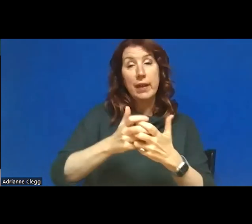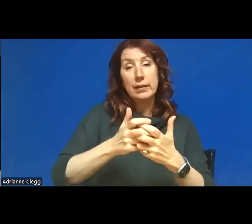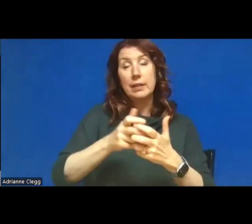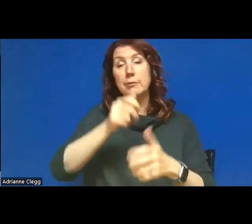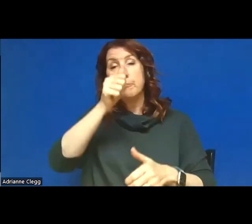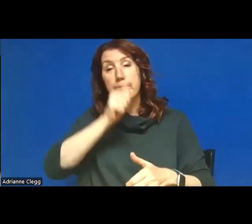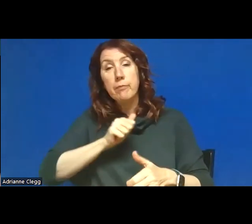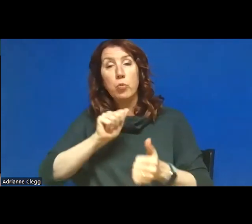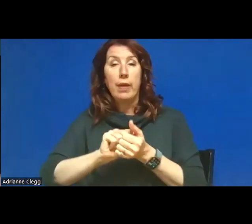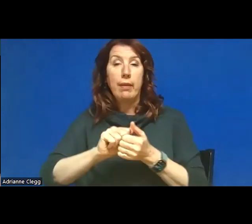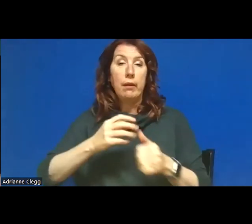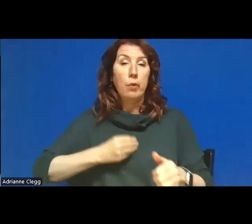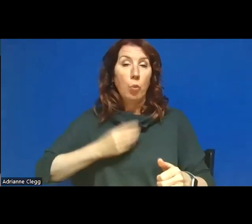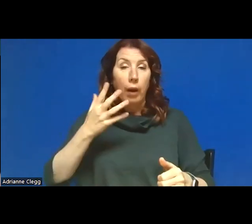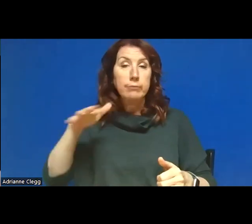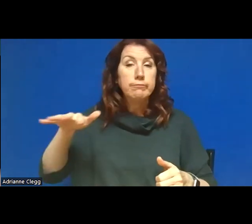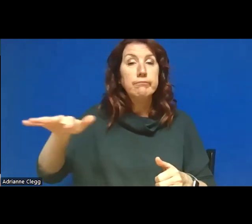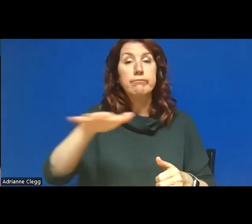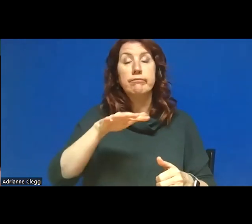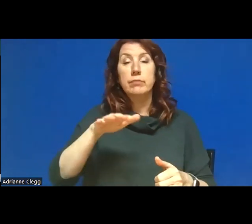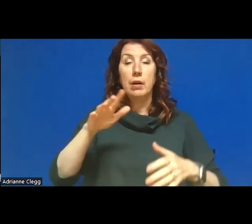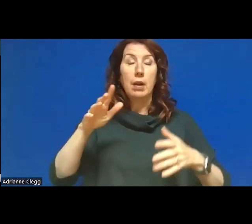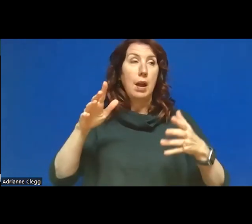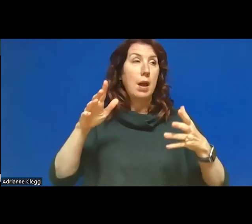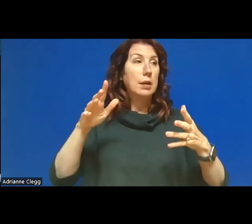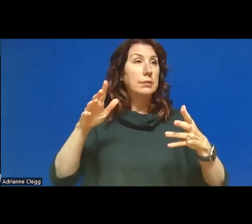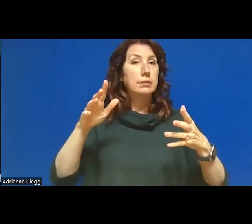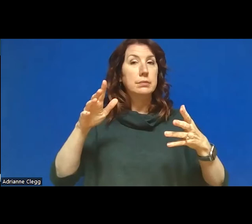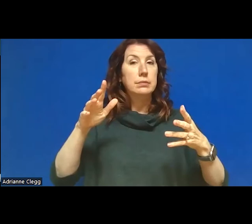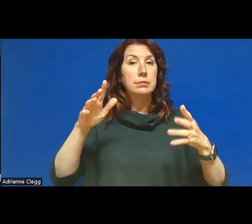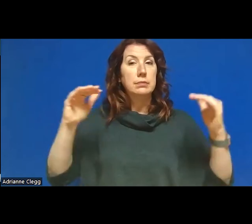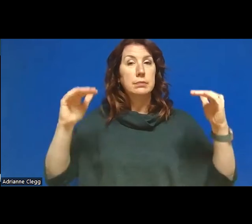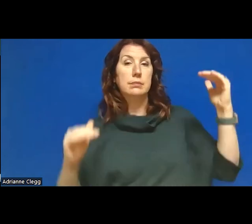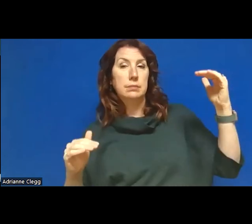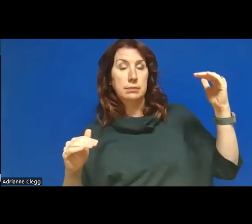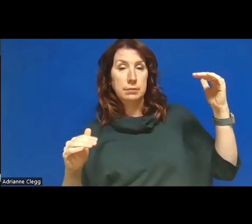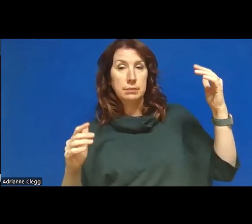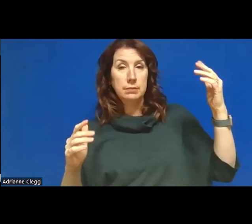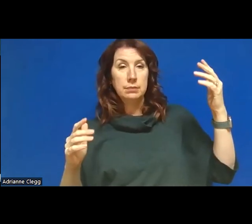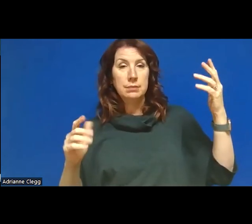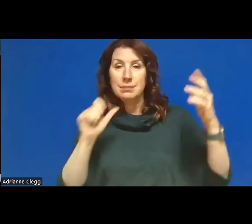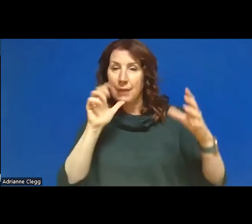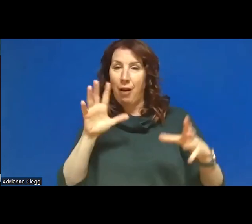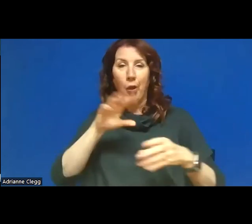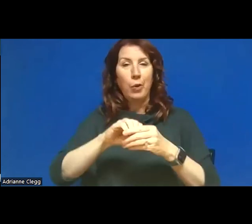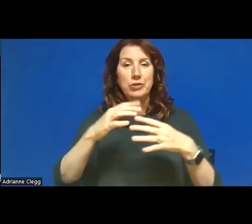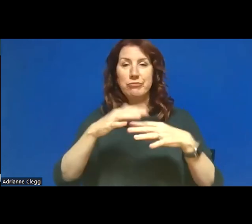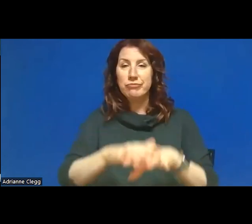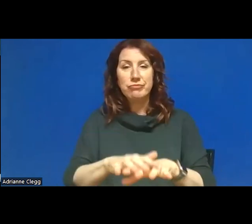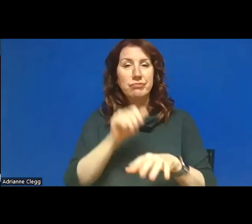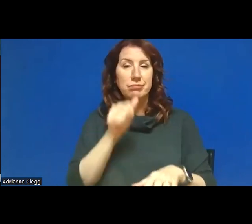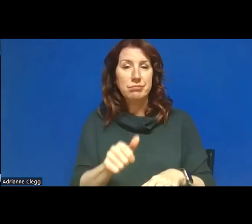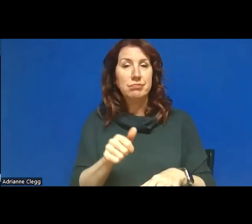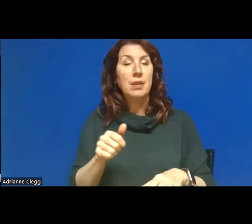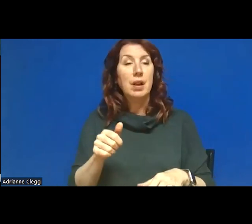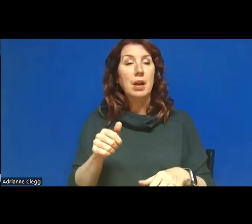the lack of inclusion around us. But I really want you to ask yourself, how do I